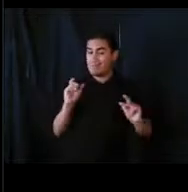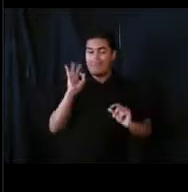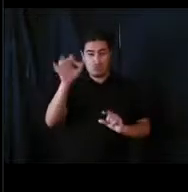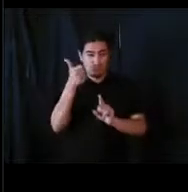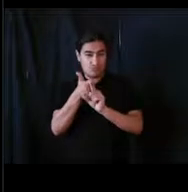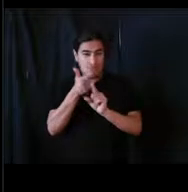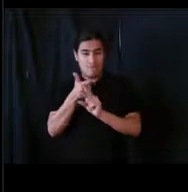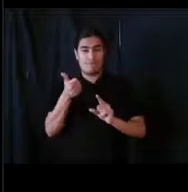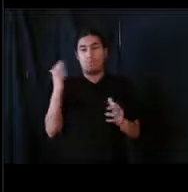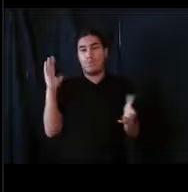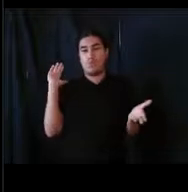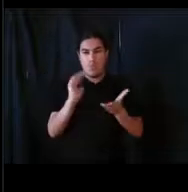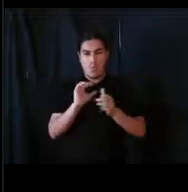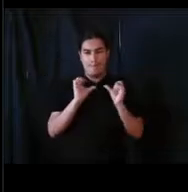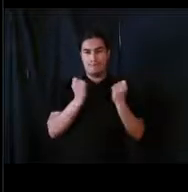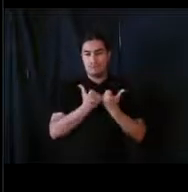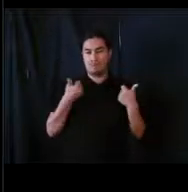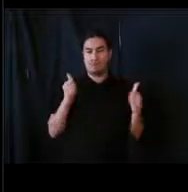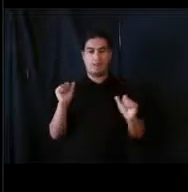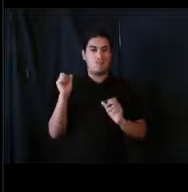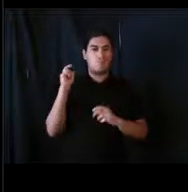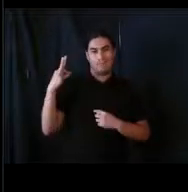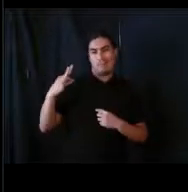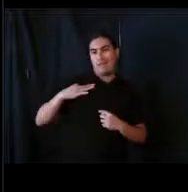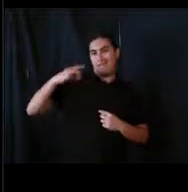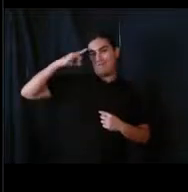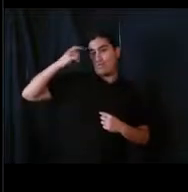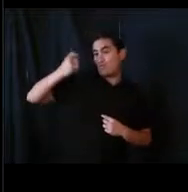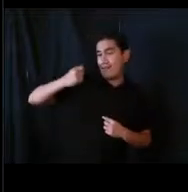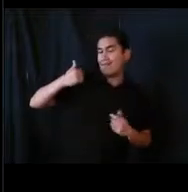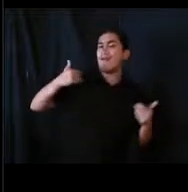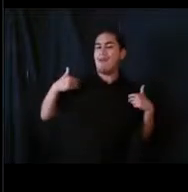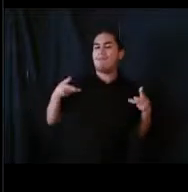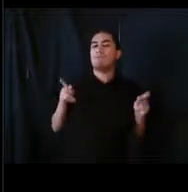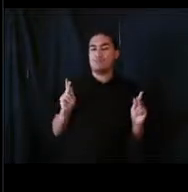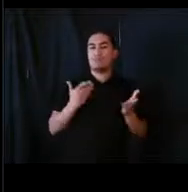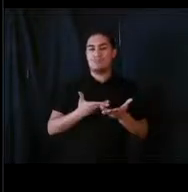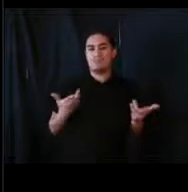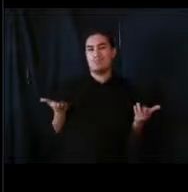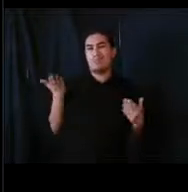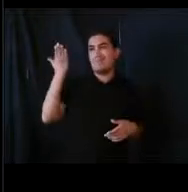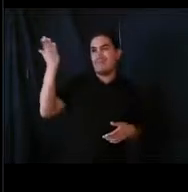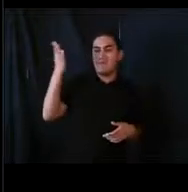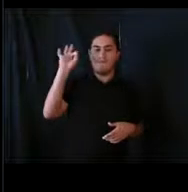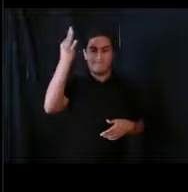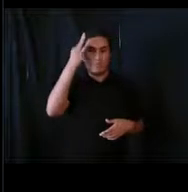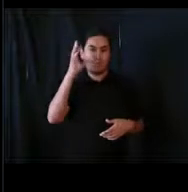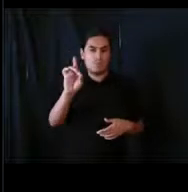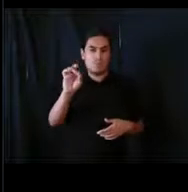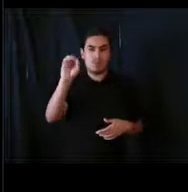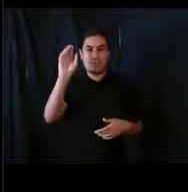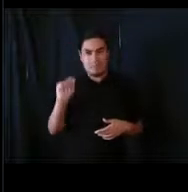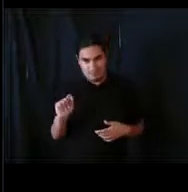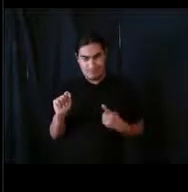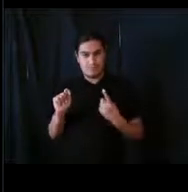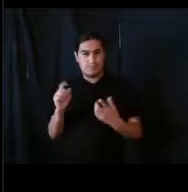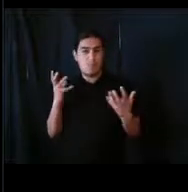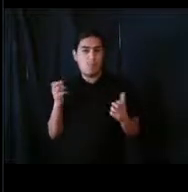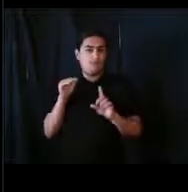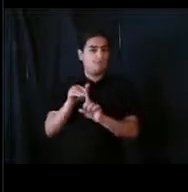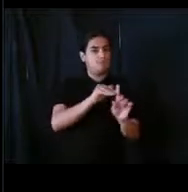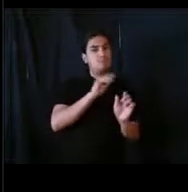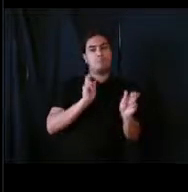a local agency trying to apply for grants there's opportunities for resources there through the federal dot so i just want to remind